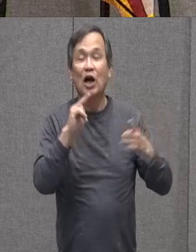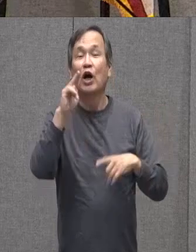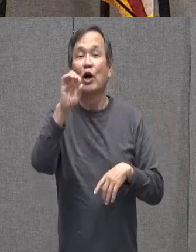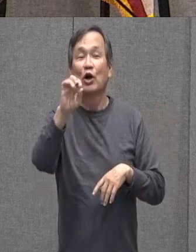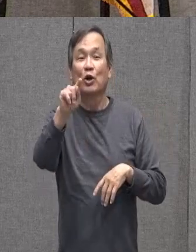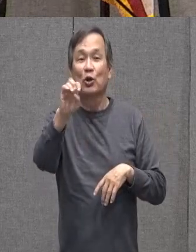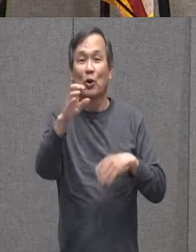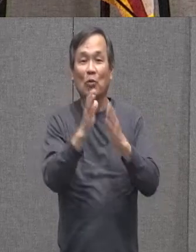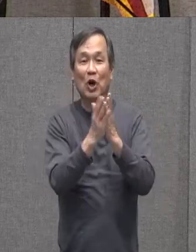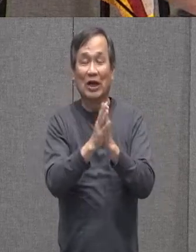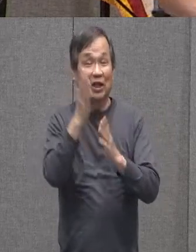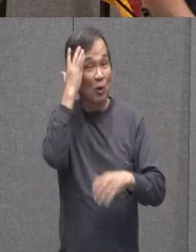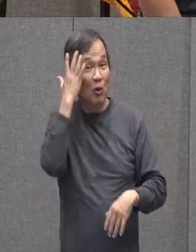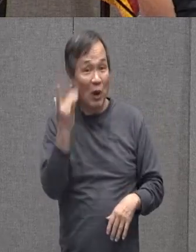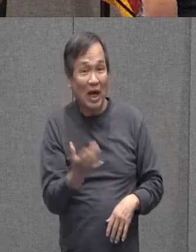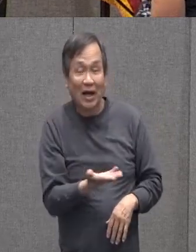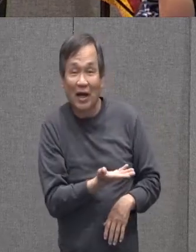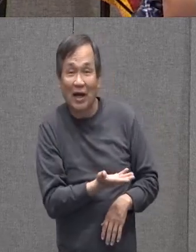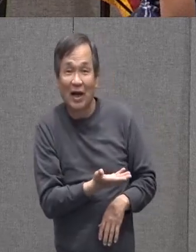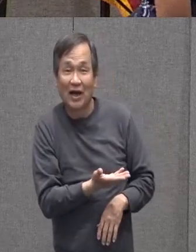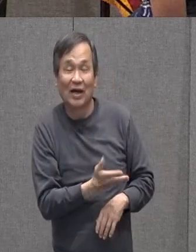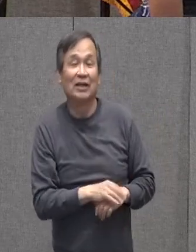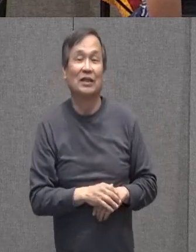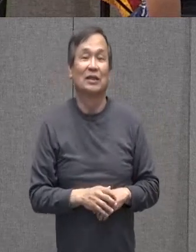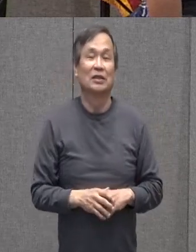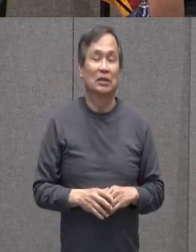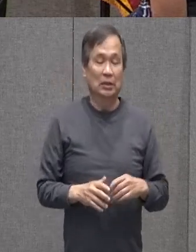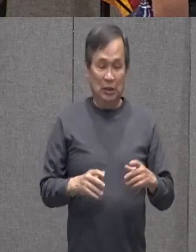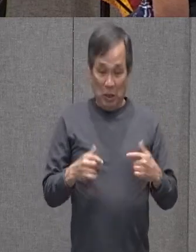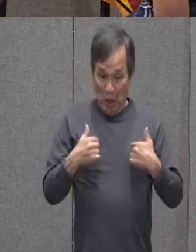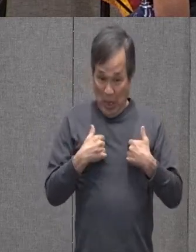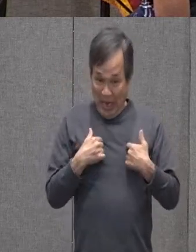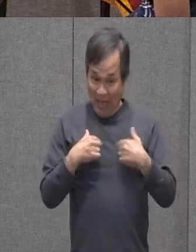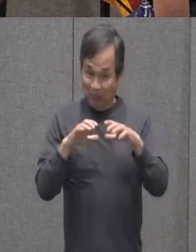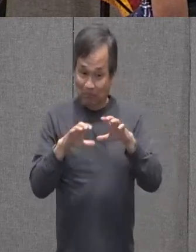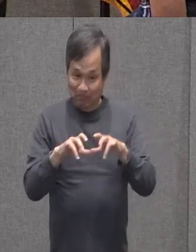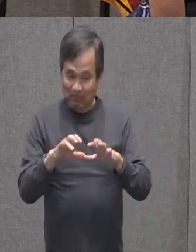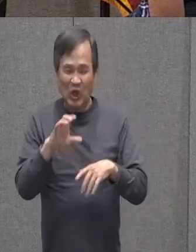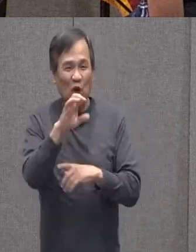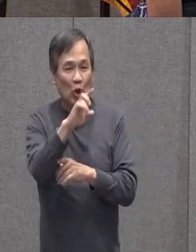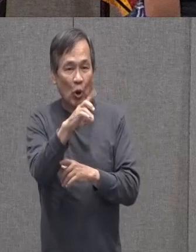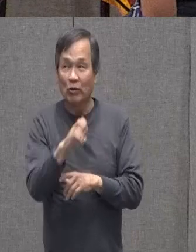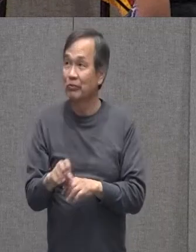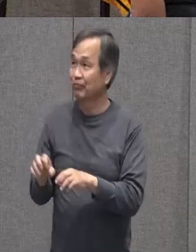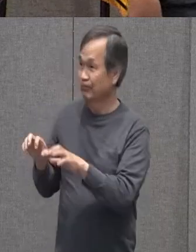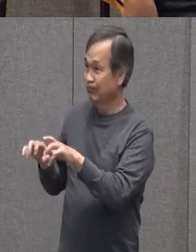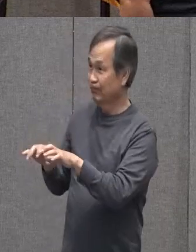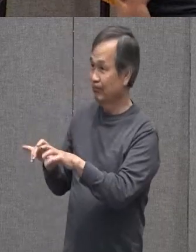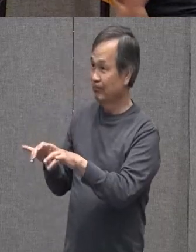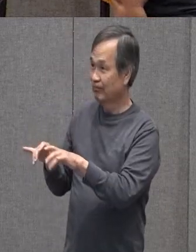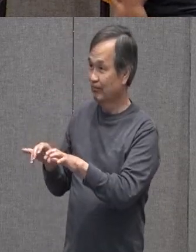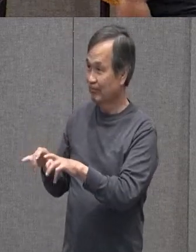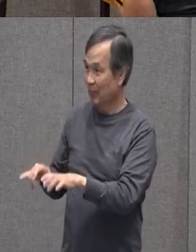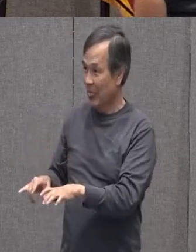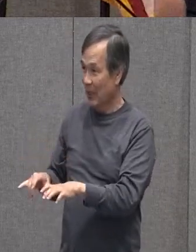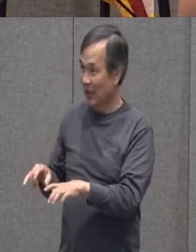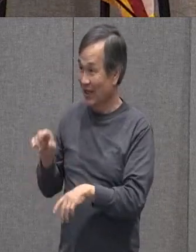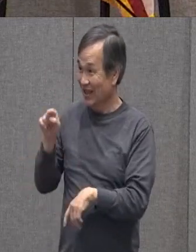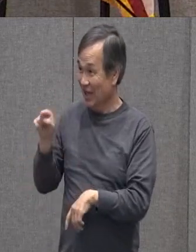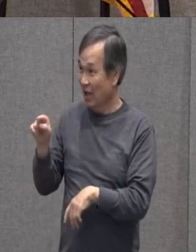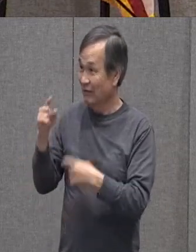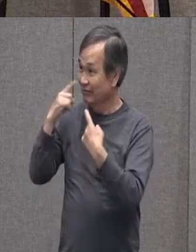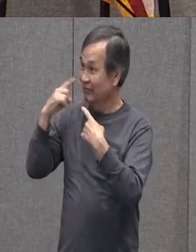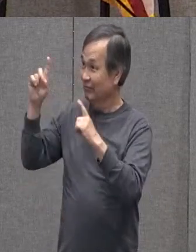I have my right engineering notebook. Because when I make codes, I'll write in my notebook things that worked or didn't